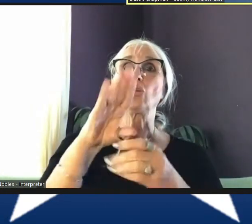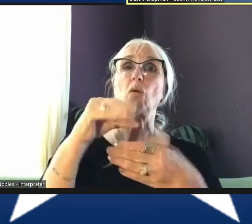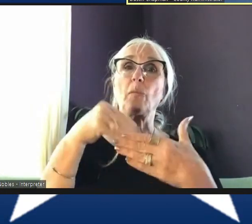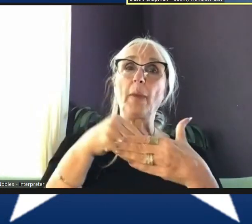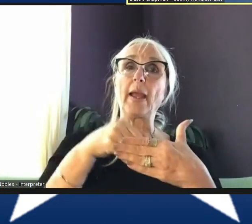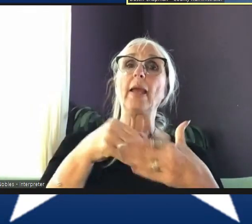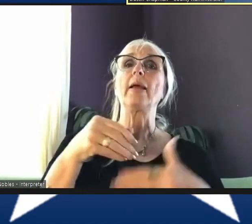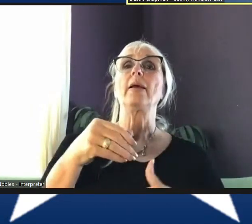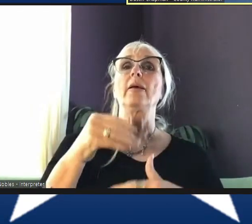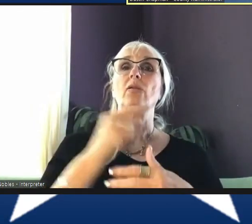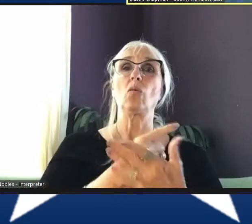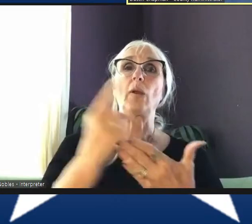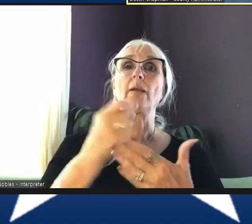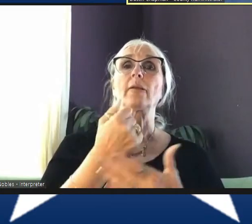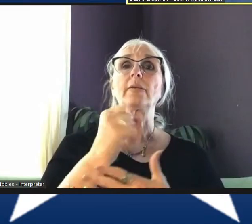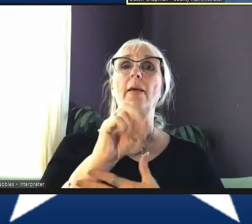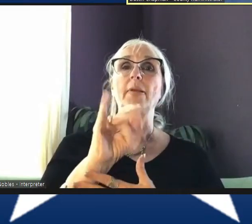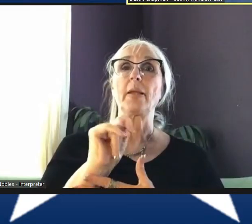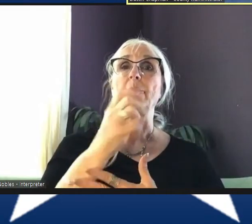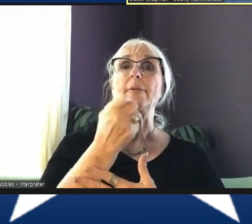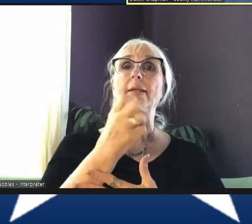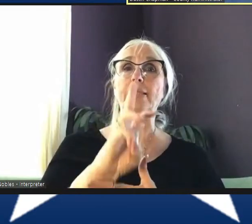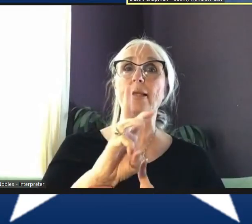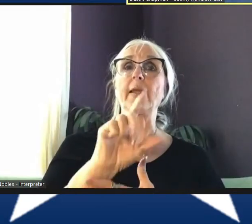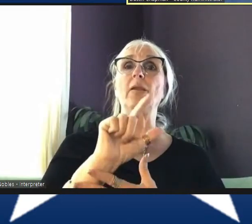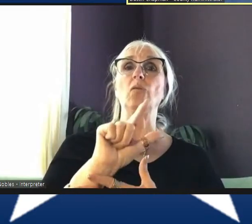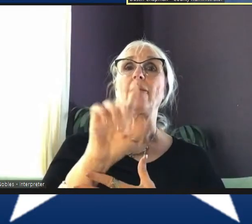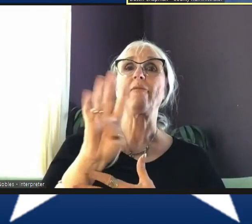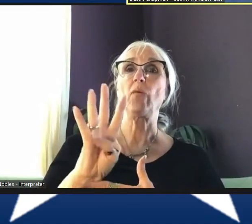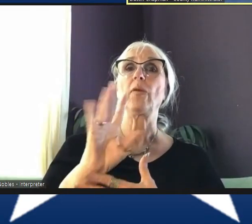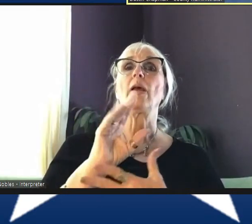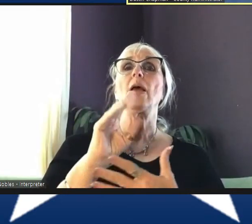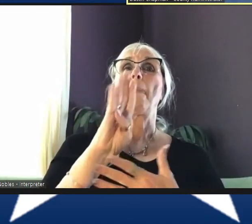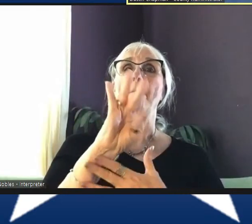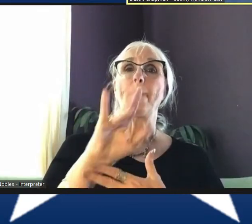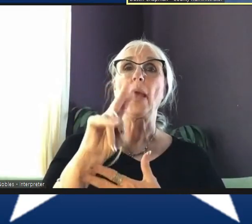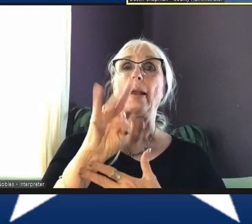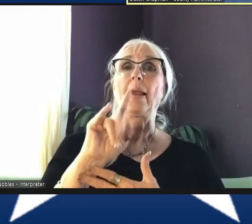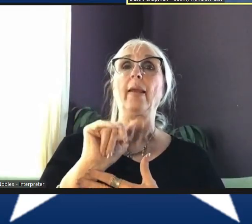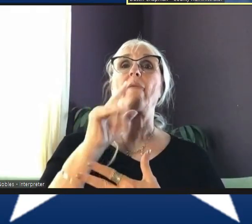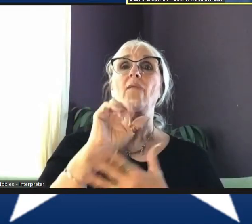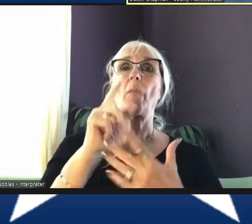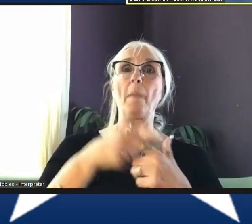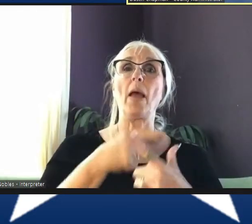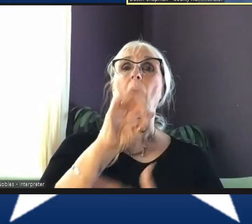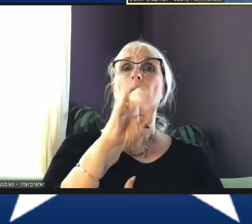ending September 16th and September 24th, and there's also billing for the month of August totaling